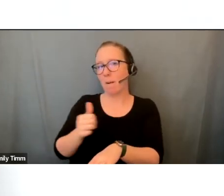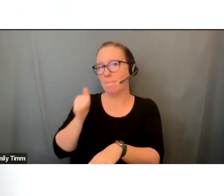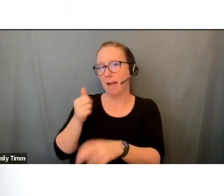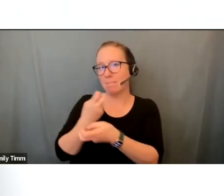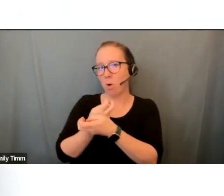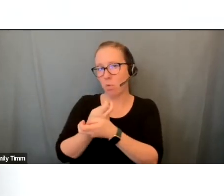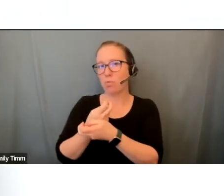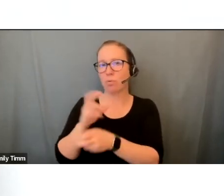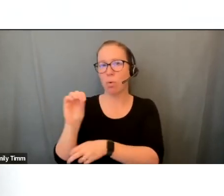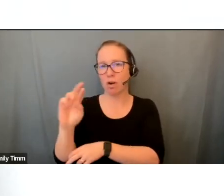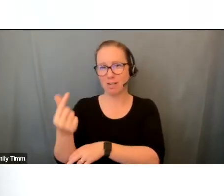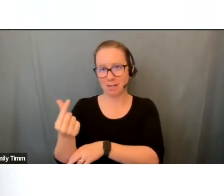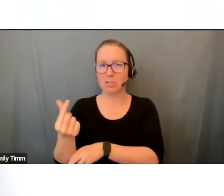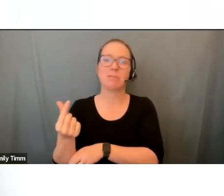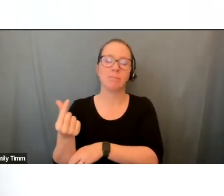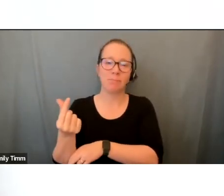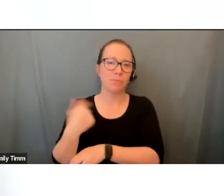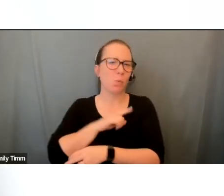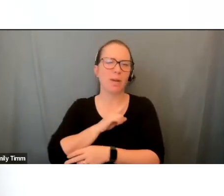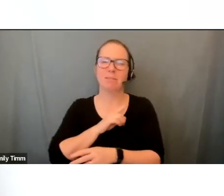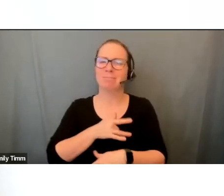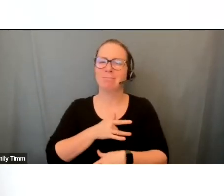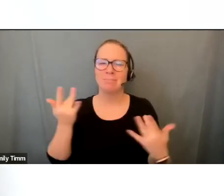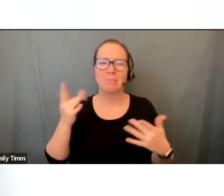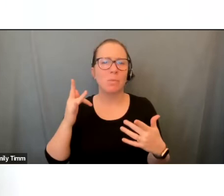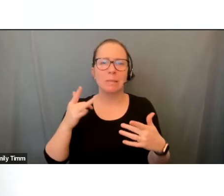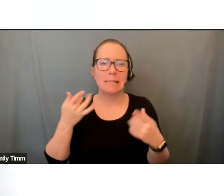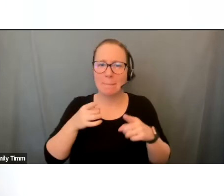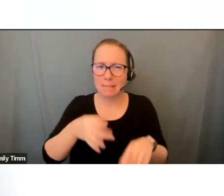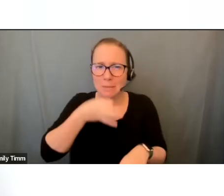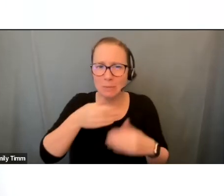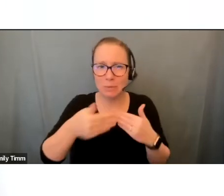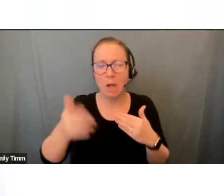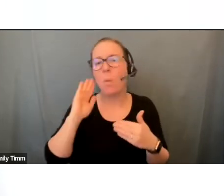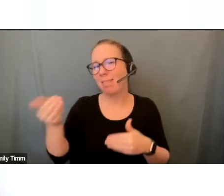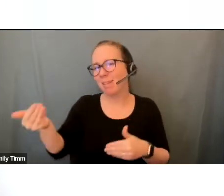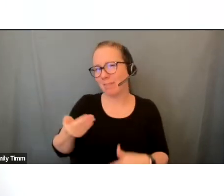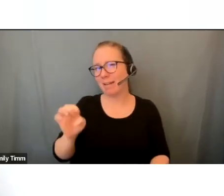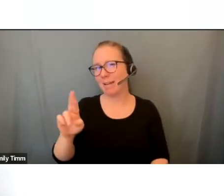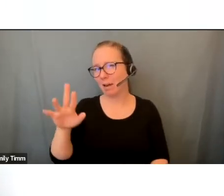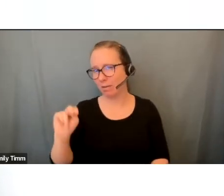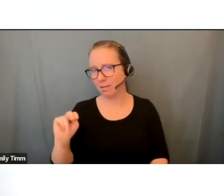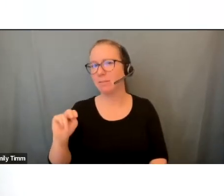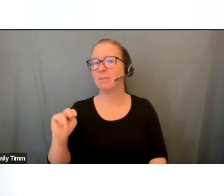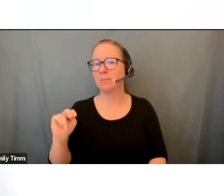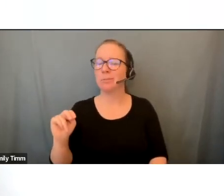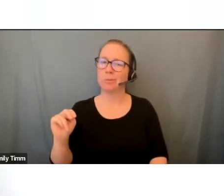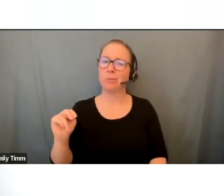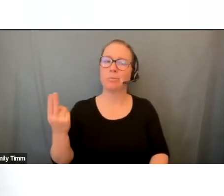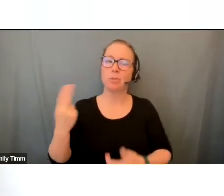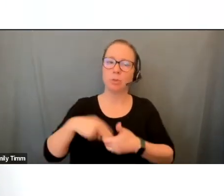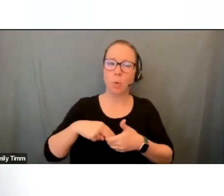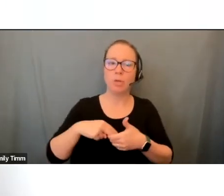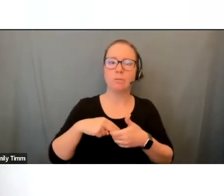really excited about what's coming about. I'm going to actually probably invite Erin at one point to kind of do a little